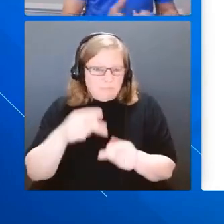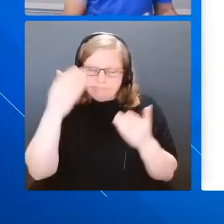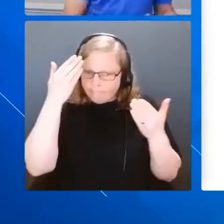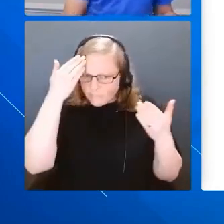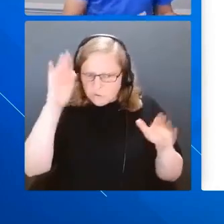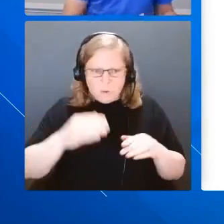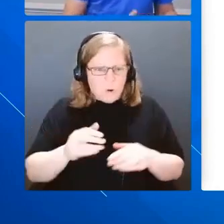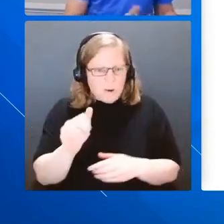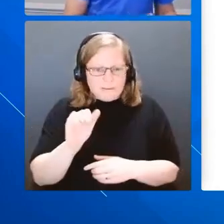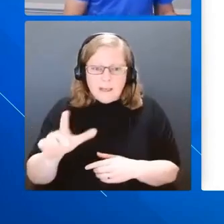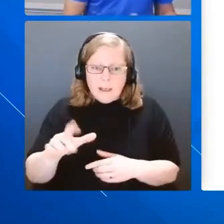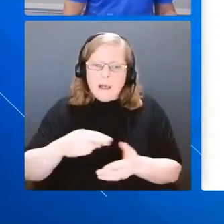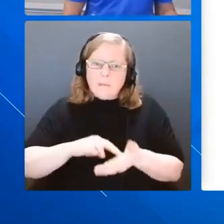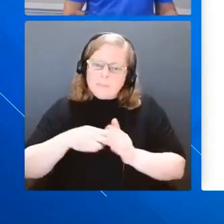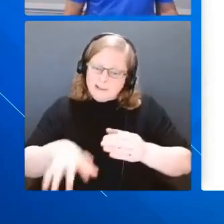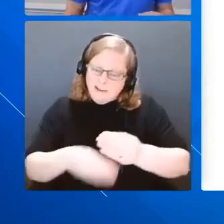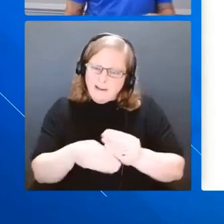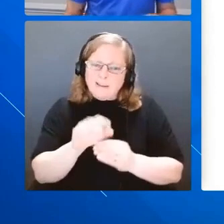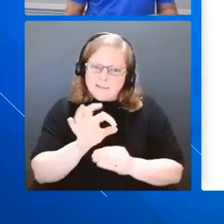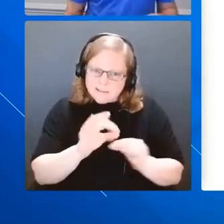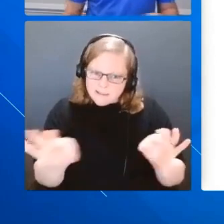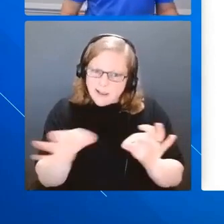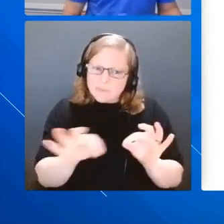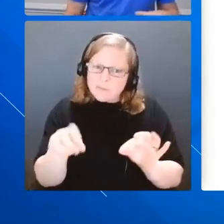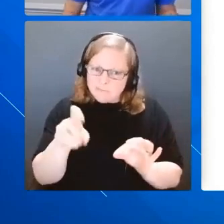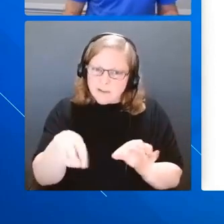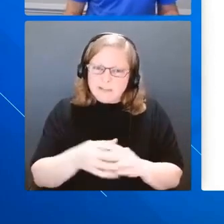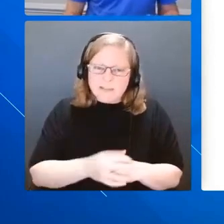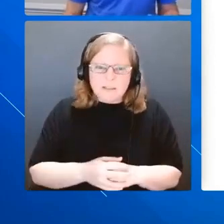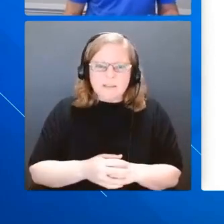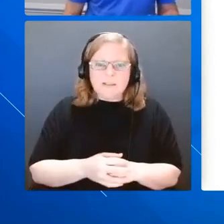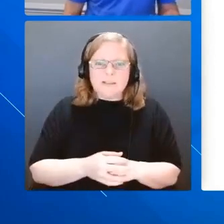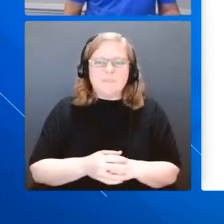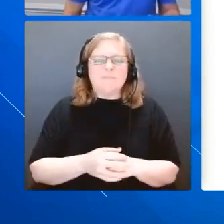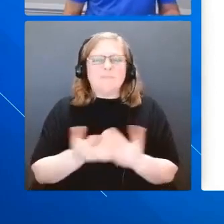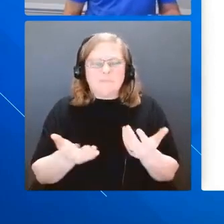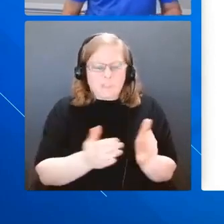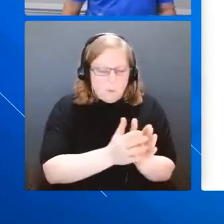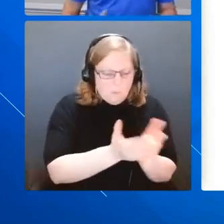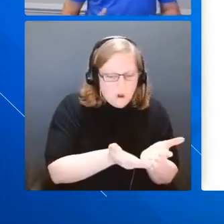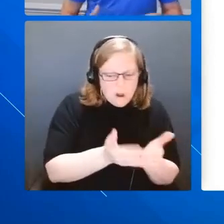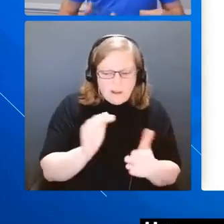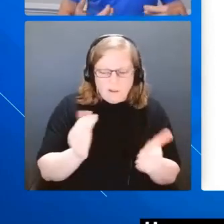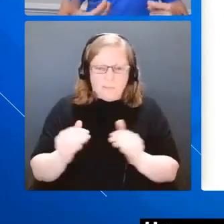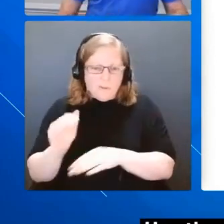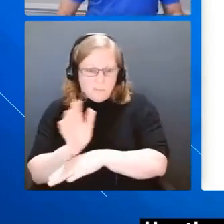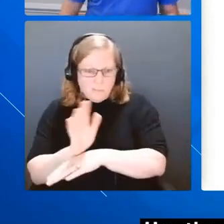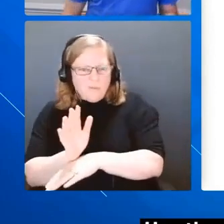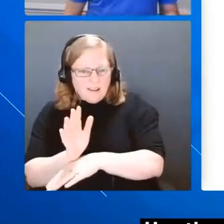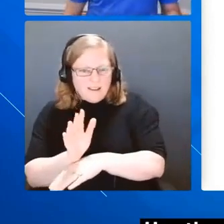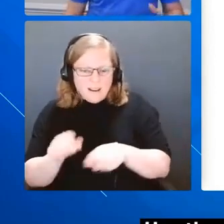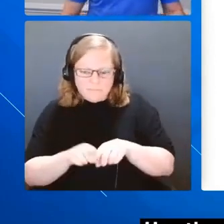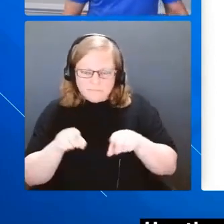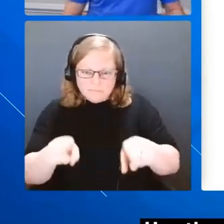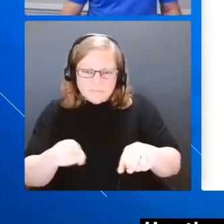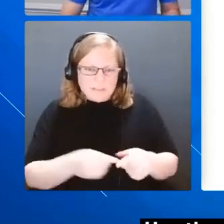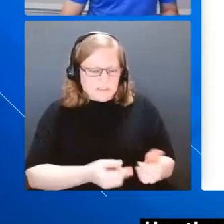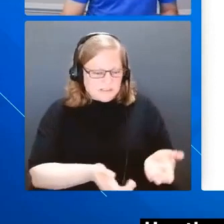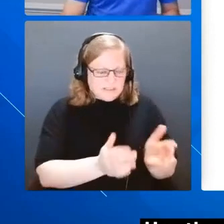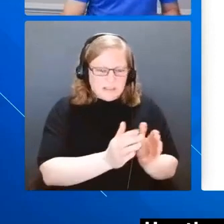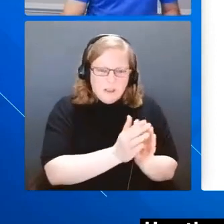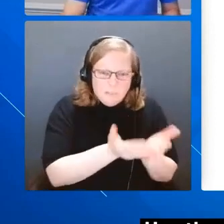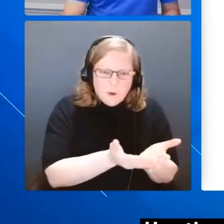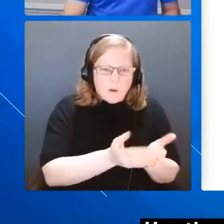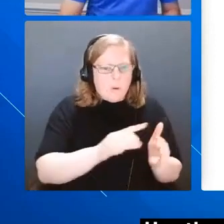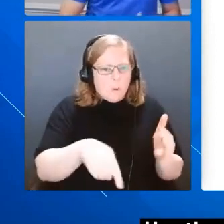Captions versus a sign language interpreter, it's kind of that book versus movie analogy. The movie shows those emotions where a book is just